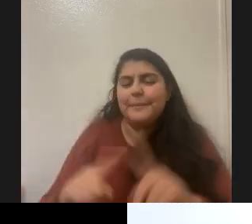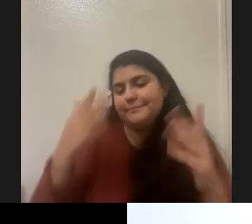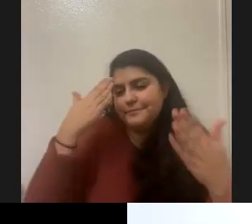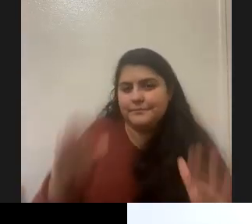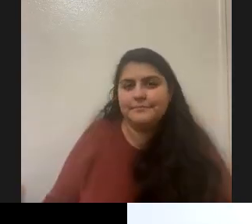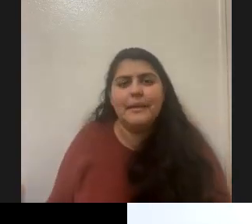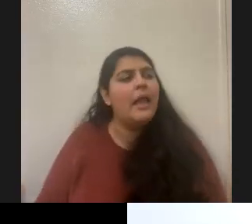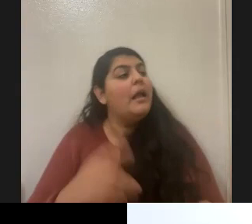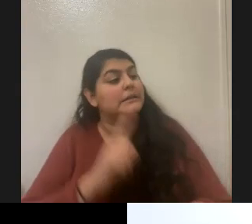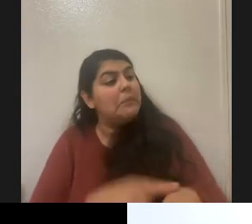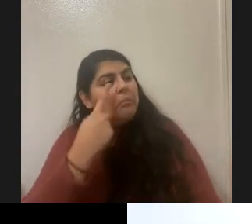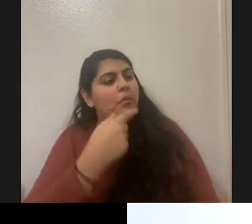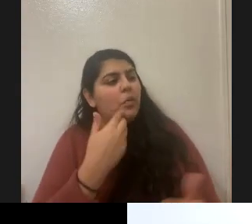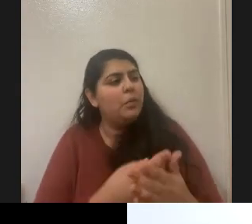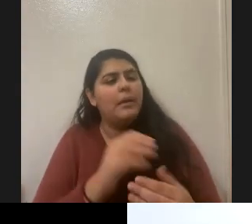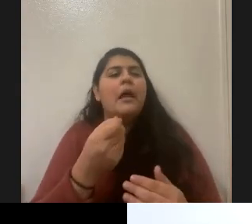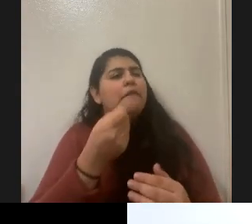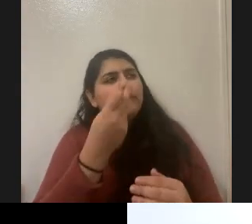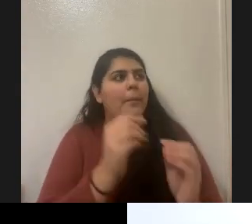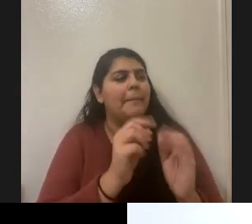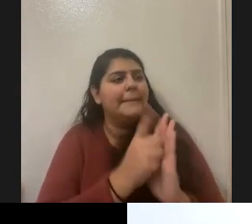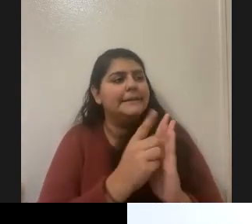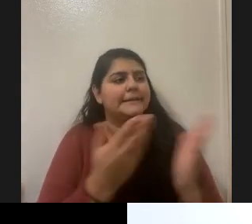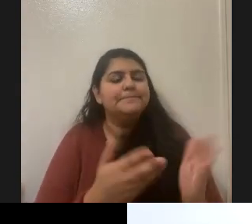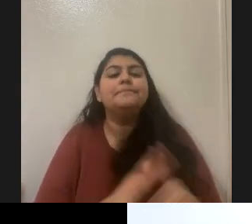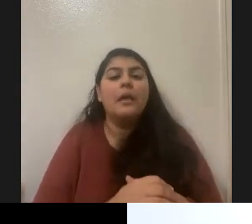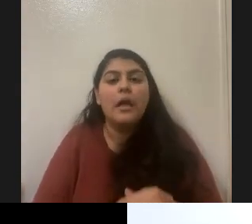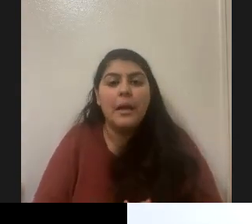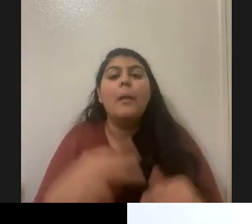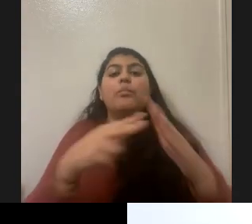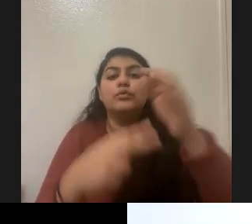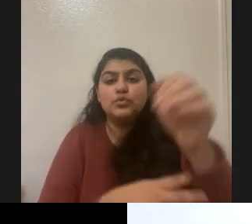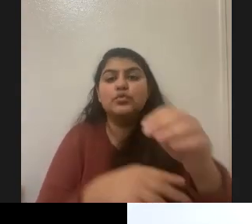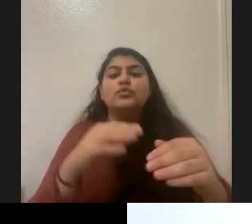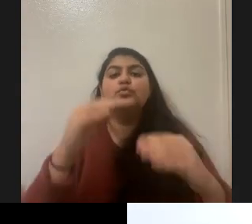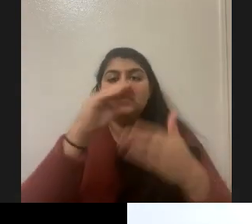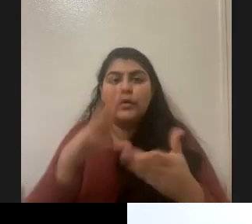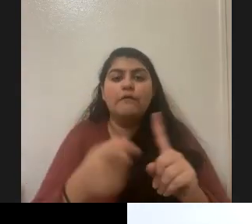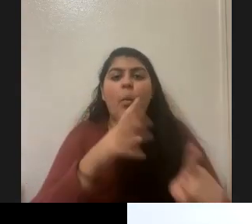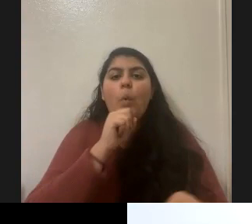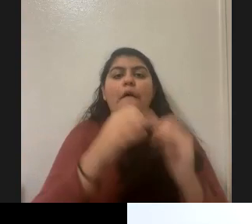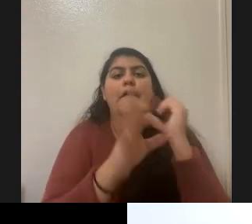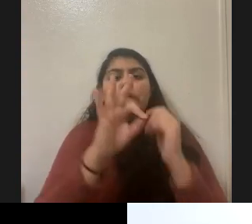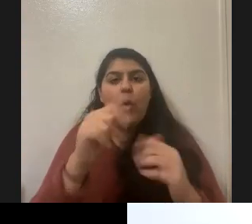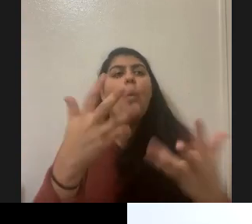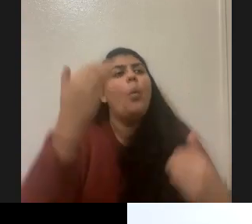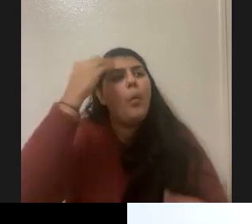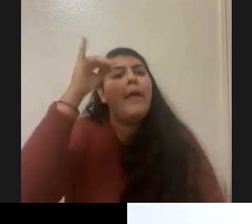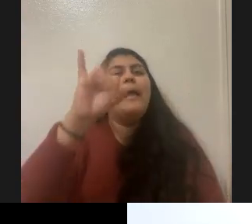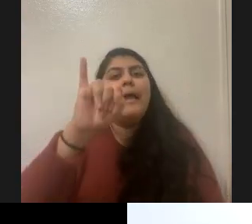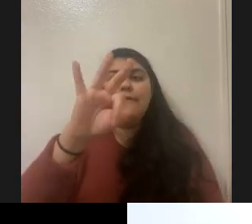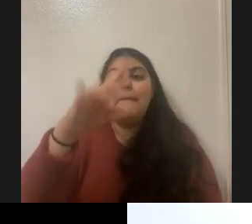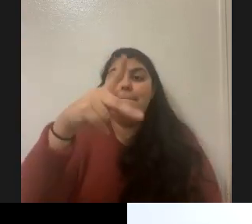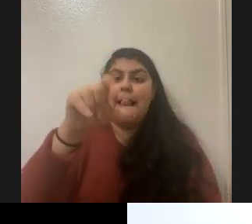time? Pretty good. We've got a couple more minutes here. Bridge students from Orange, Florida, could plasma occur at the center of the Earth where it's so hot